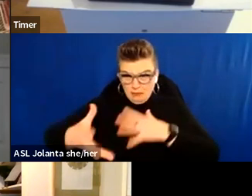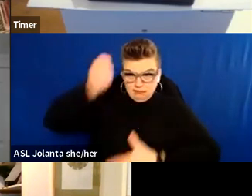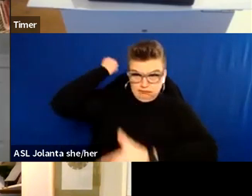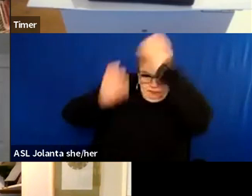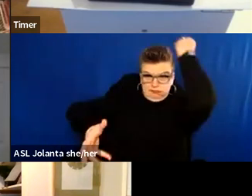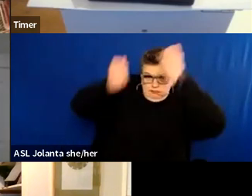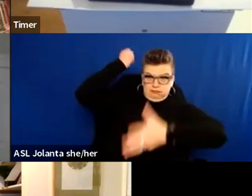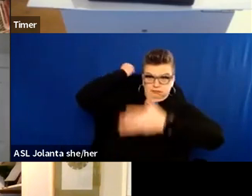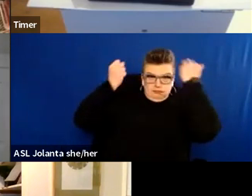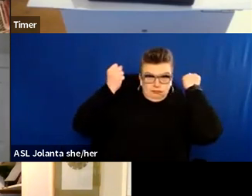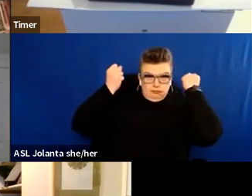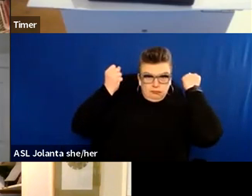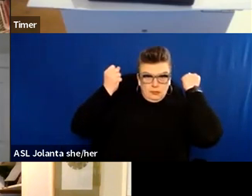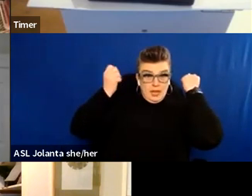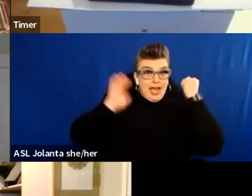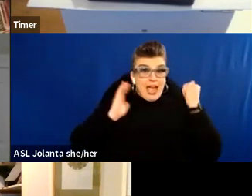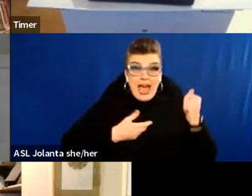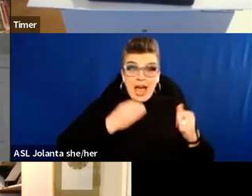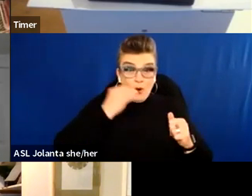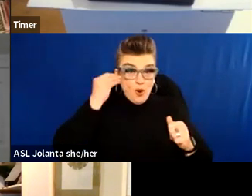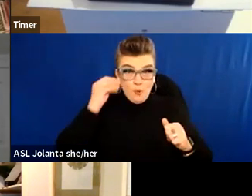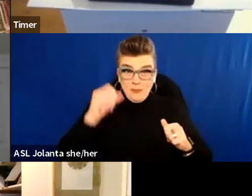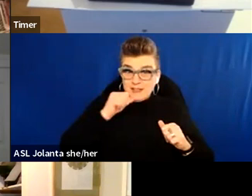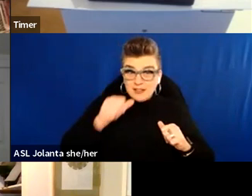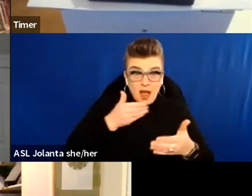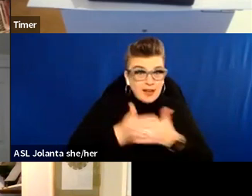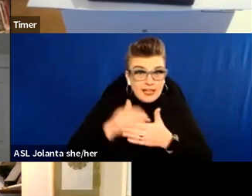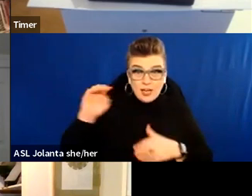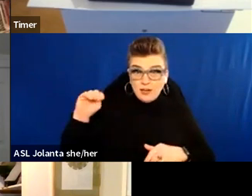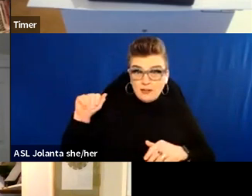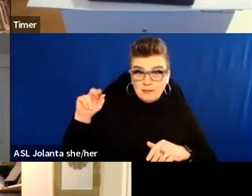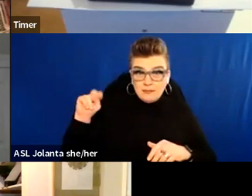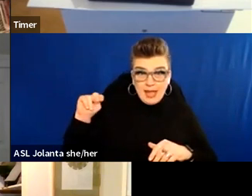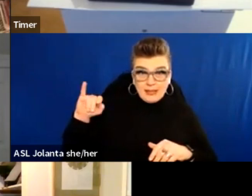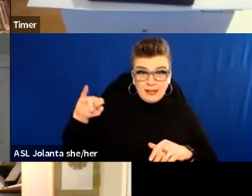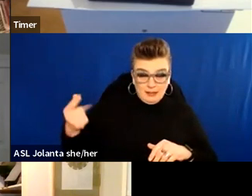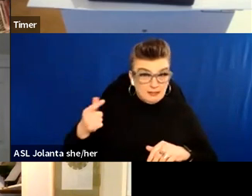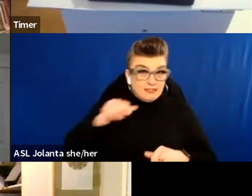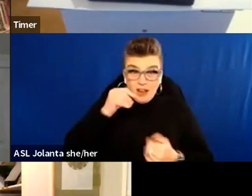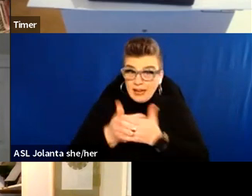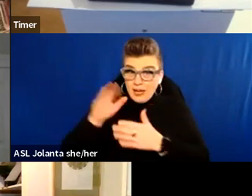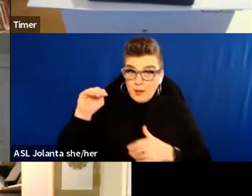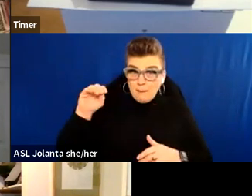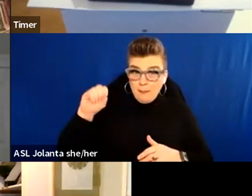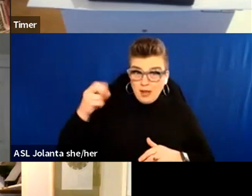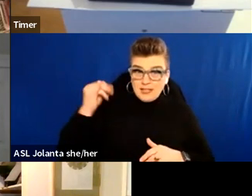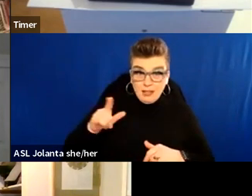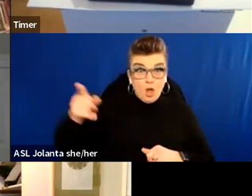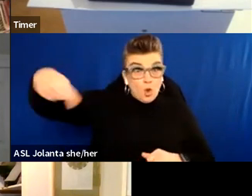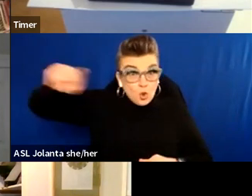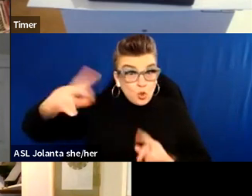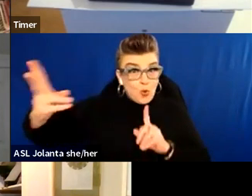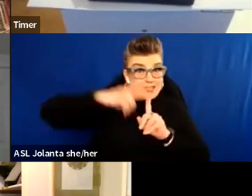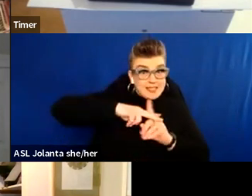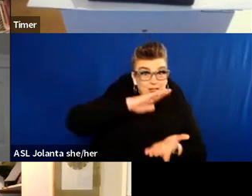in walking distance to the manning our home isn't in moss hill my son was assigned to the manning by bps and this is now being